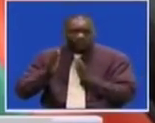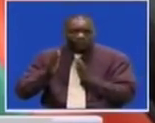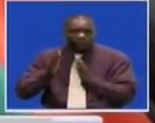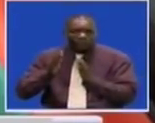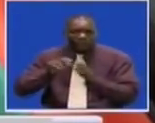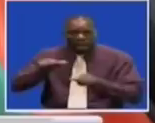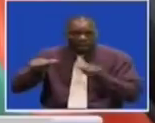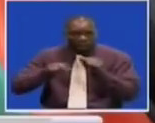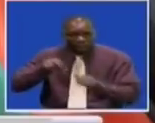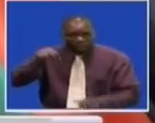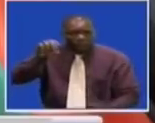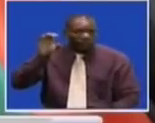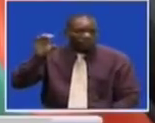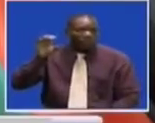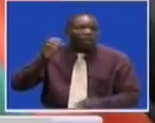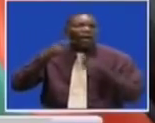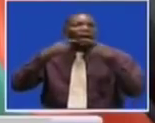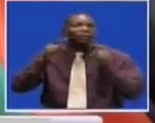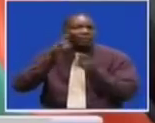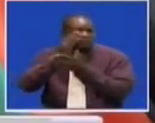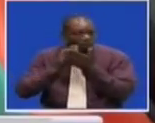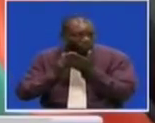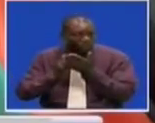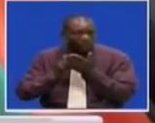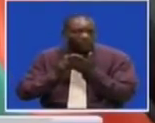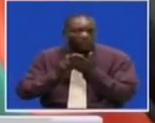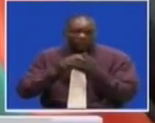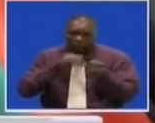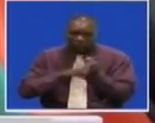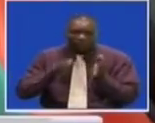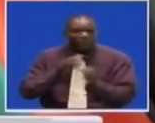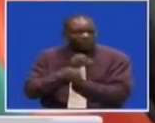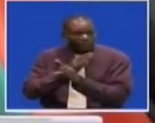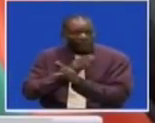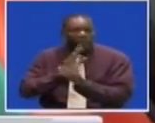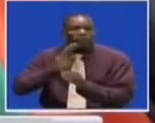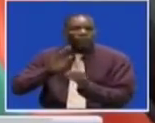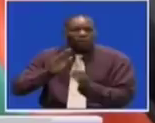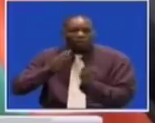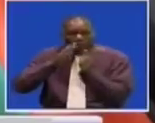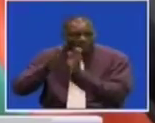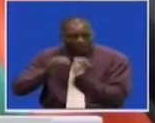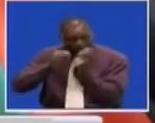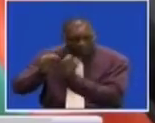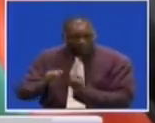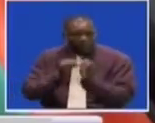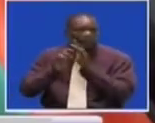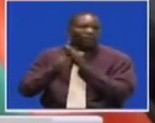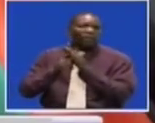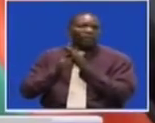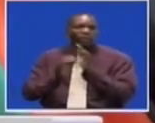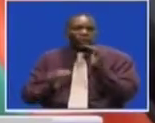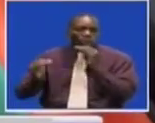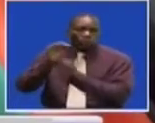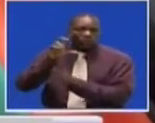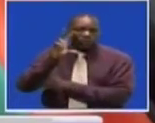of the prospective investors are ready to begin implementing their investment plans. We can count more than 30